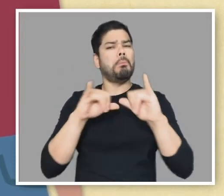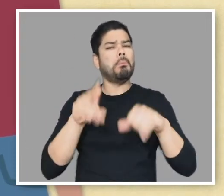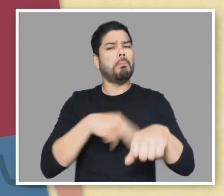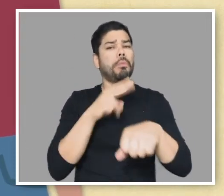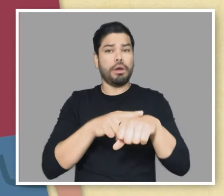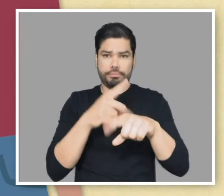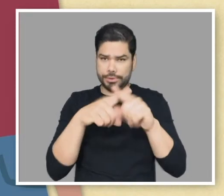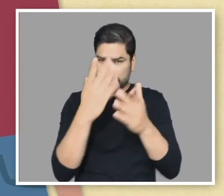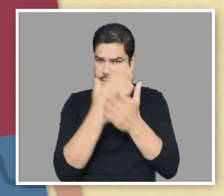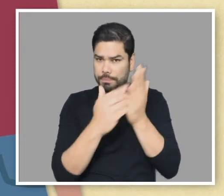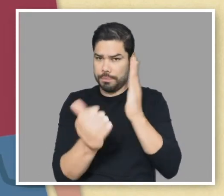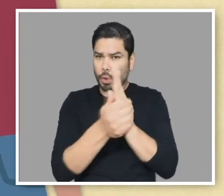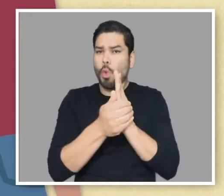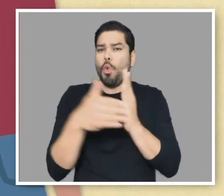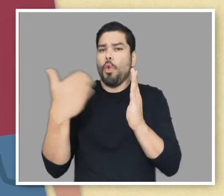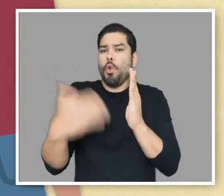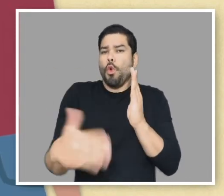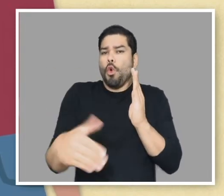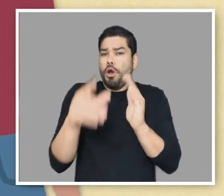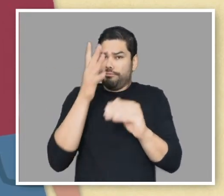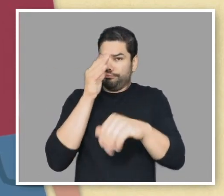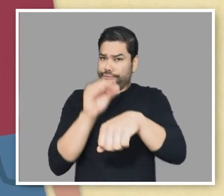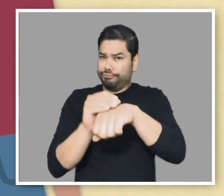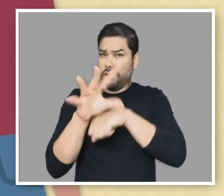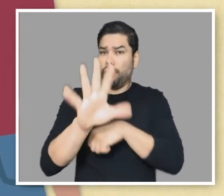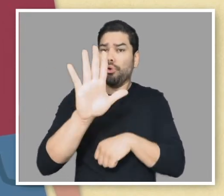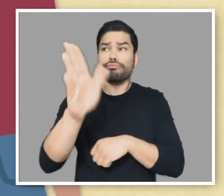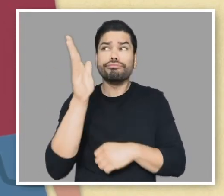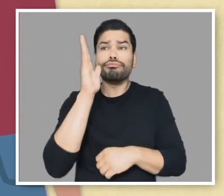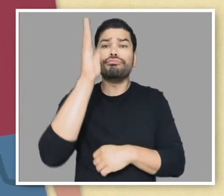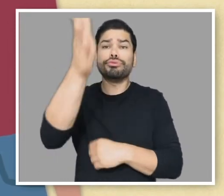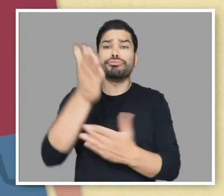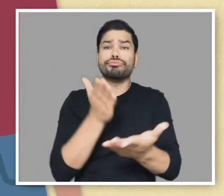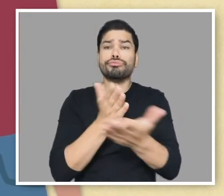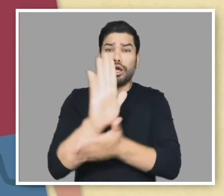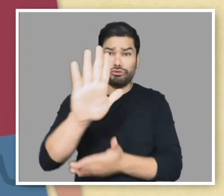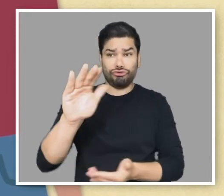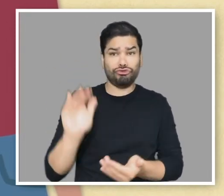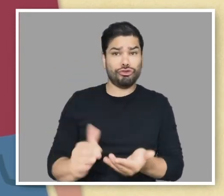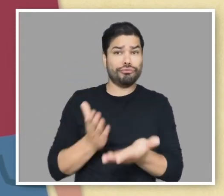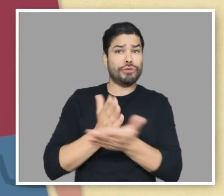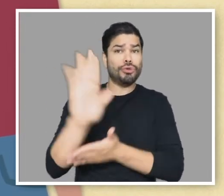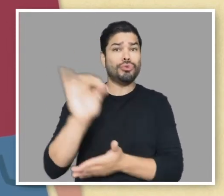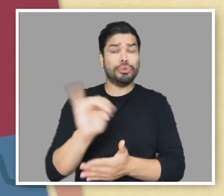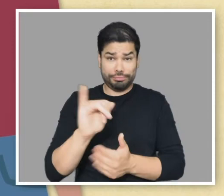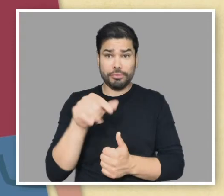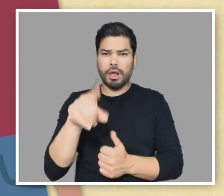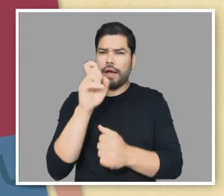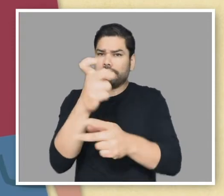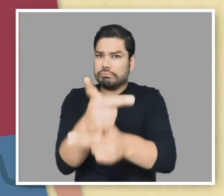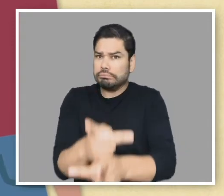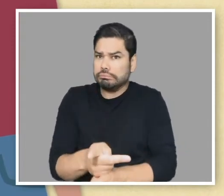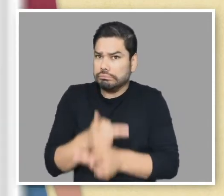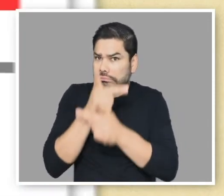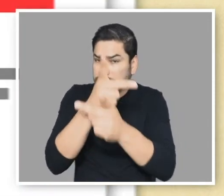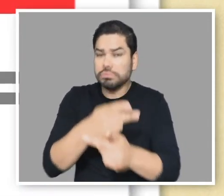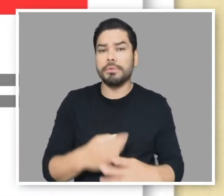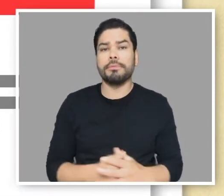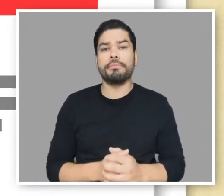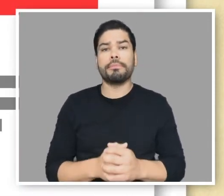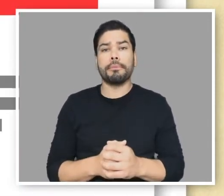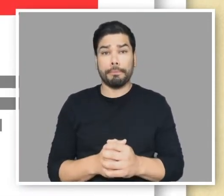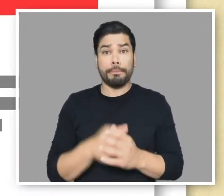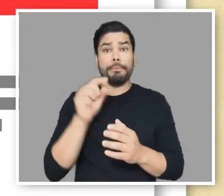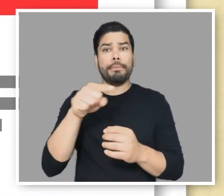may indeed be standard, but other provisions may affect your child's future rights and choices, and you need to be very cautious about such